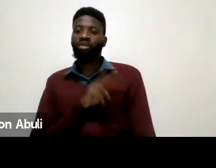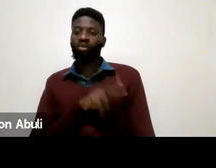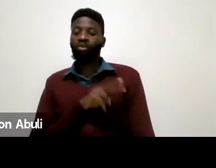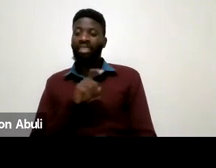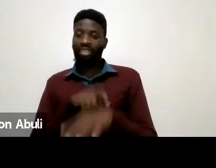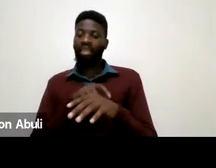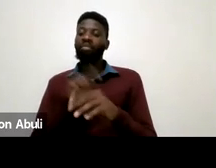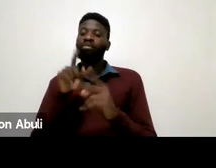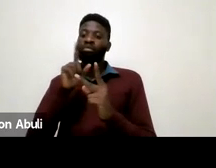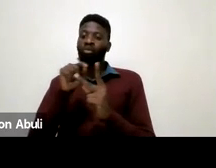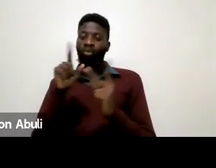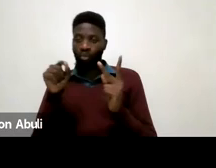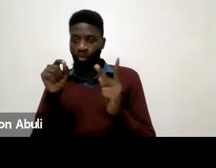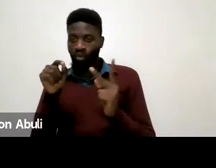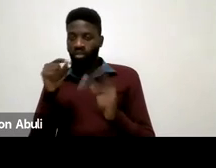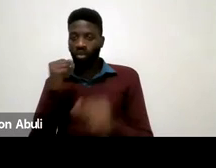need, the kind of